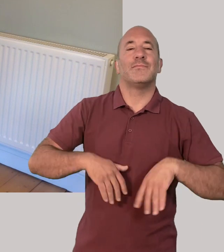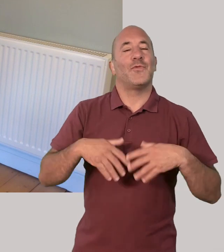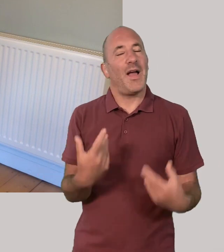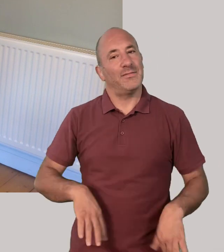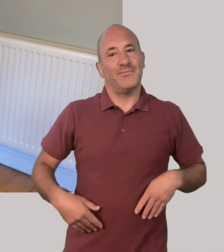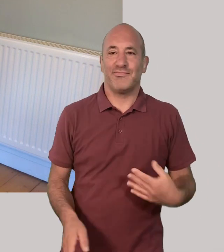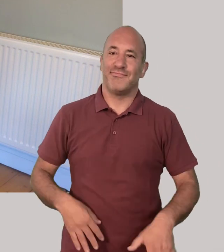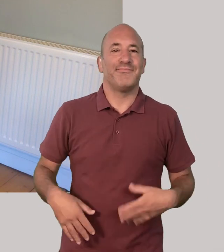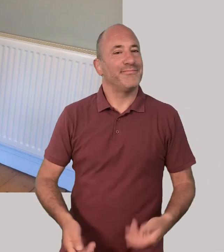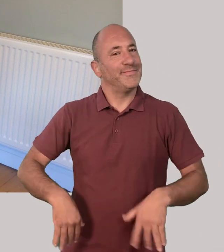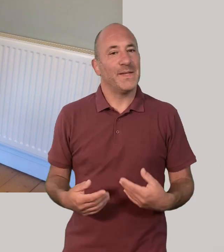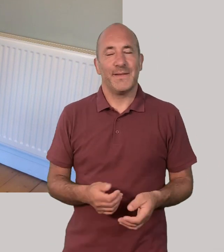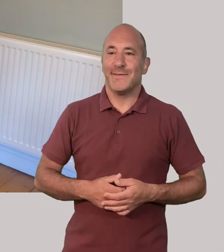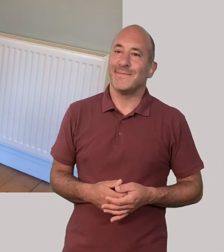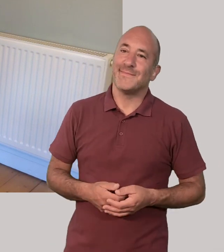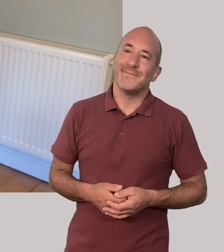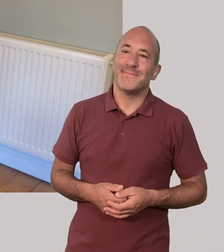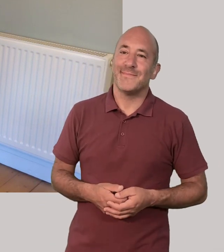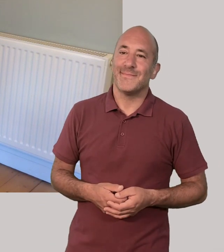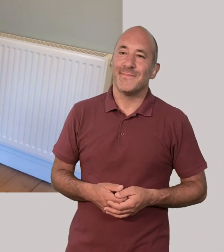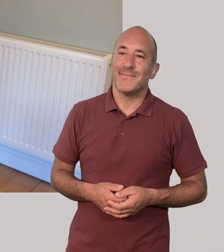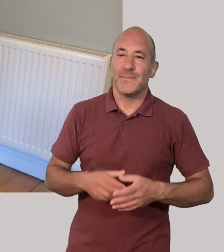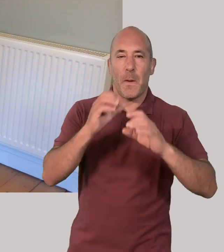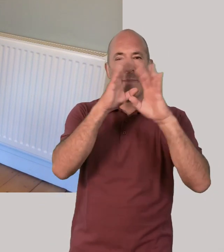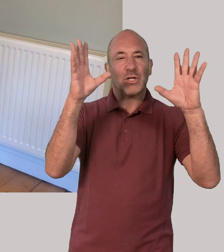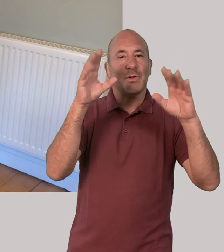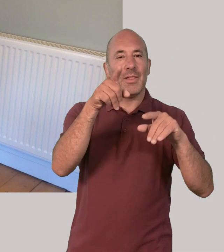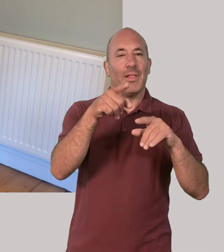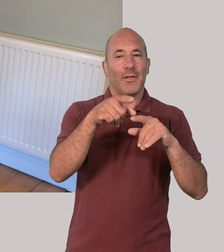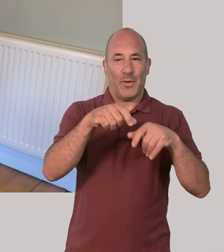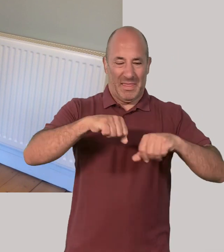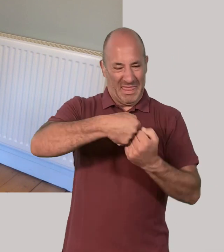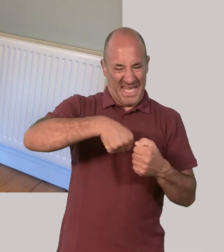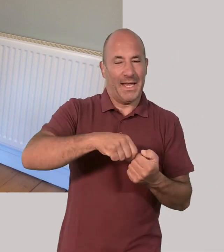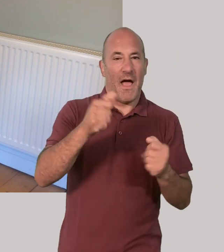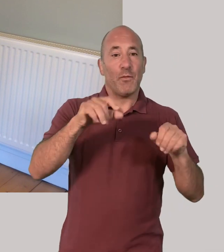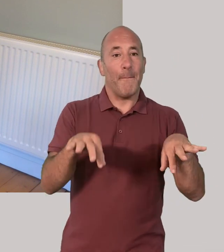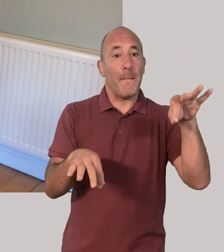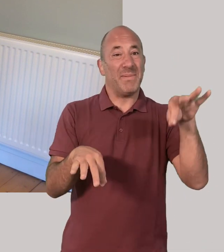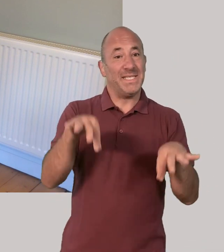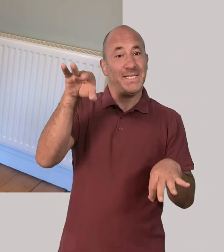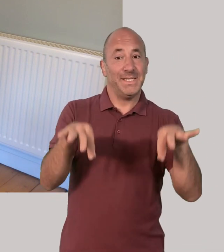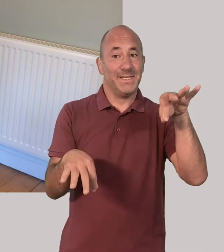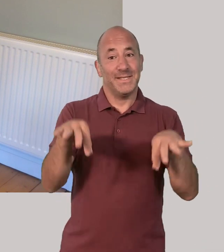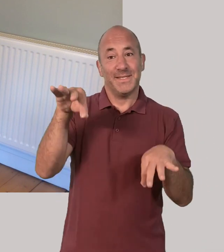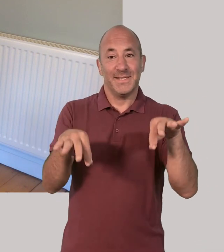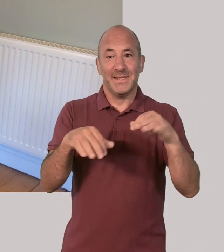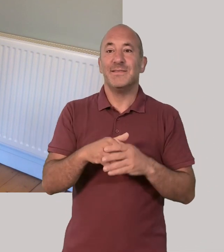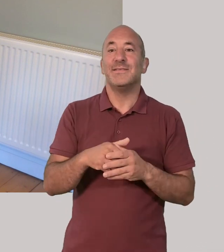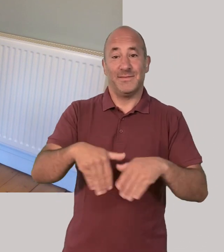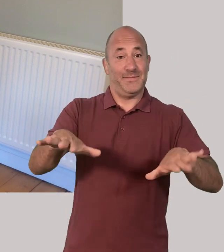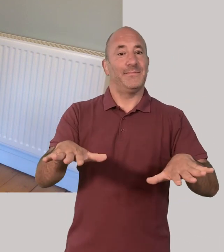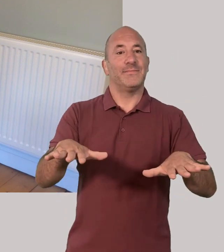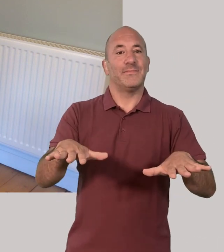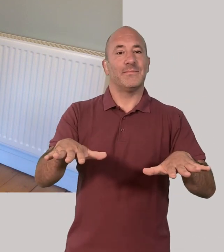And then relax. And imagine that you've got a little puppet string on your knee. And it's as